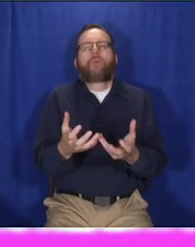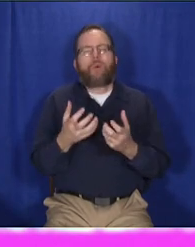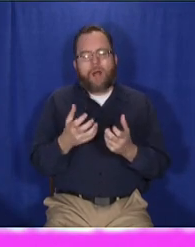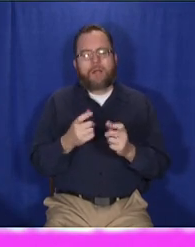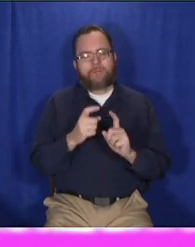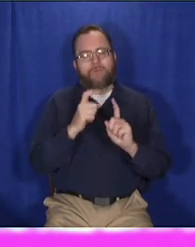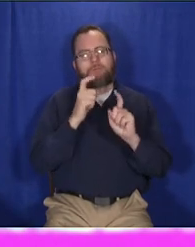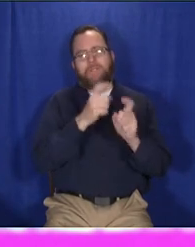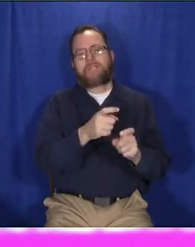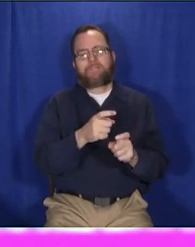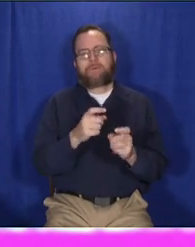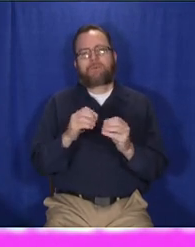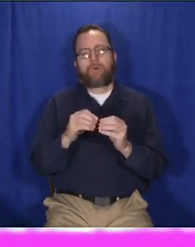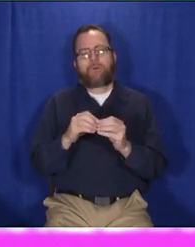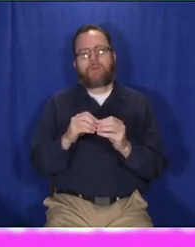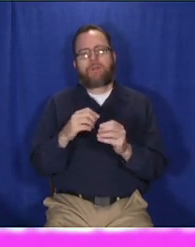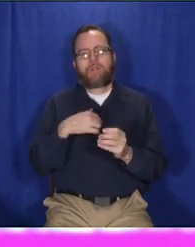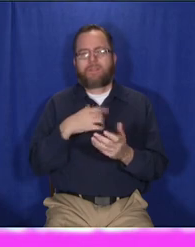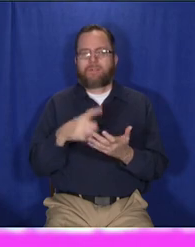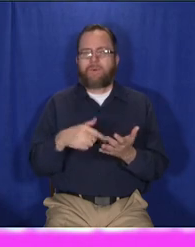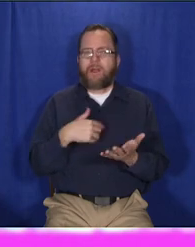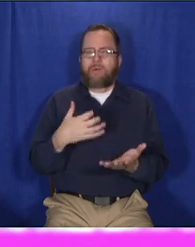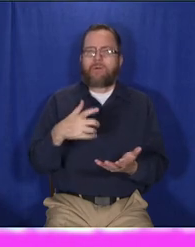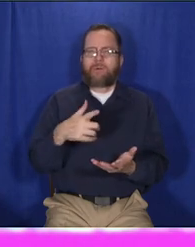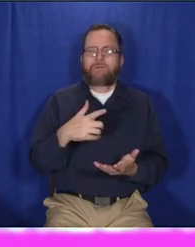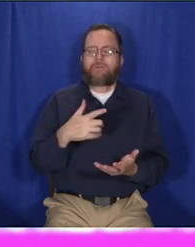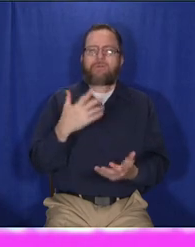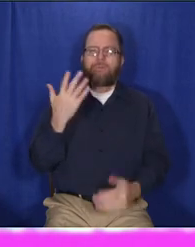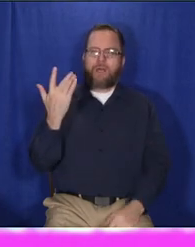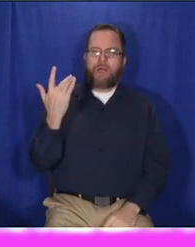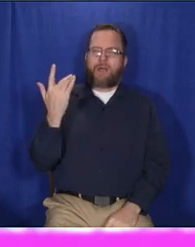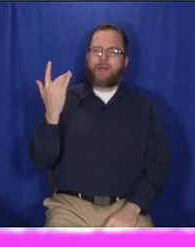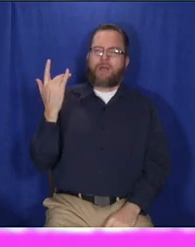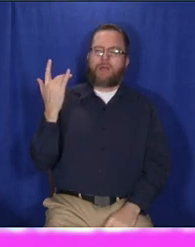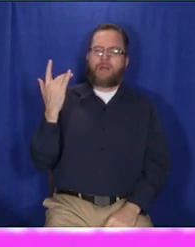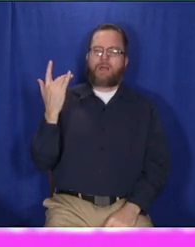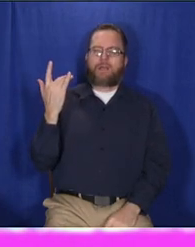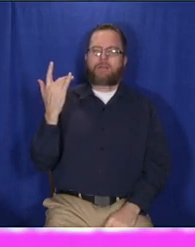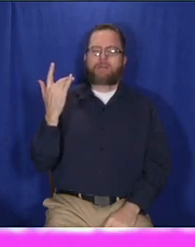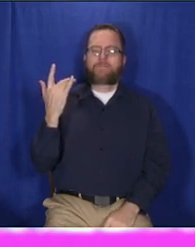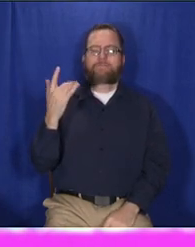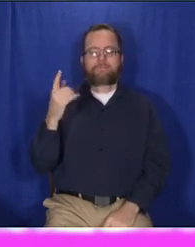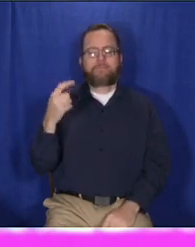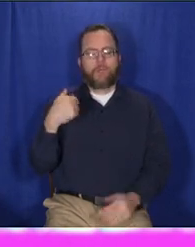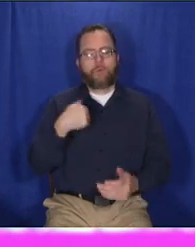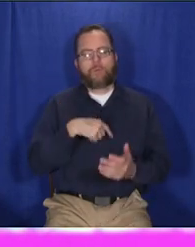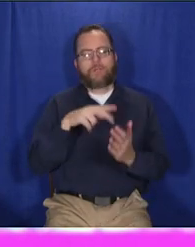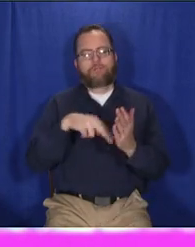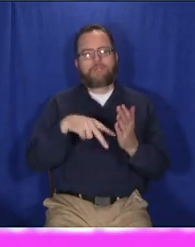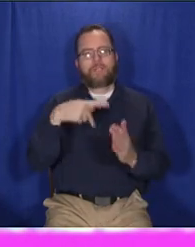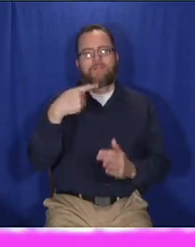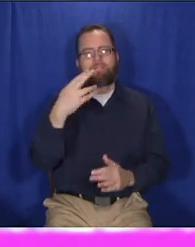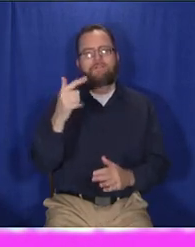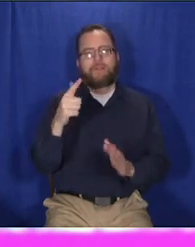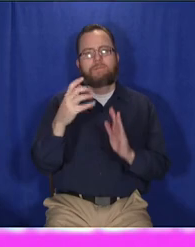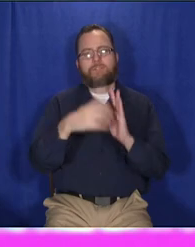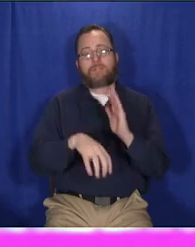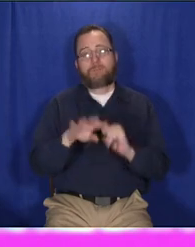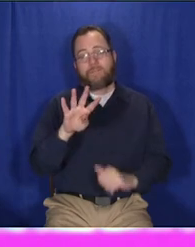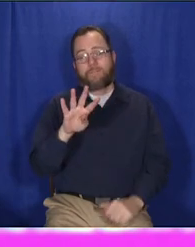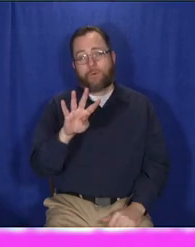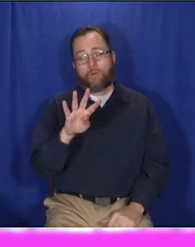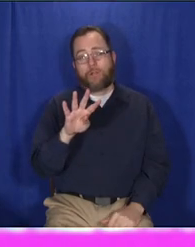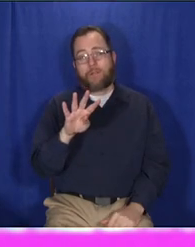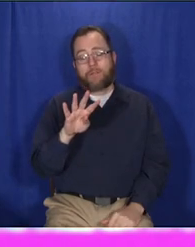want to give more? Why should you want to be more generous? Here's the first thing we see in Philippians chapter 4. When we